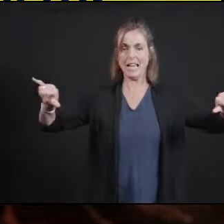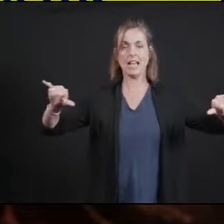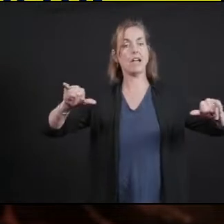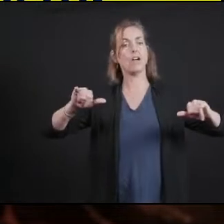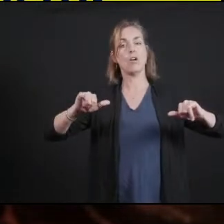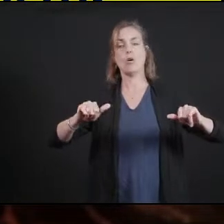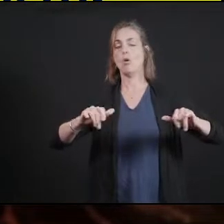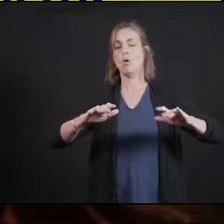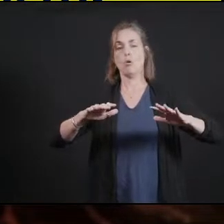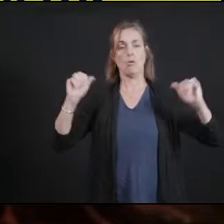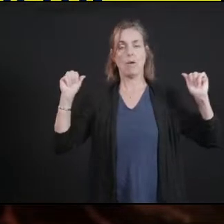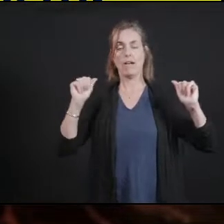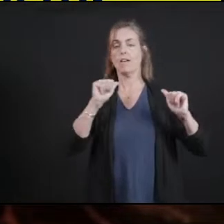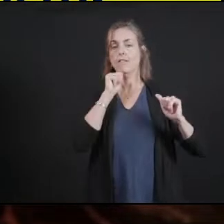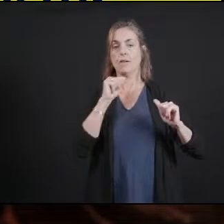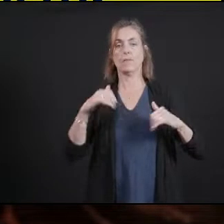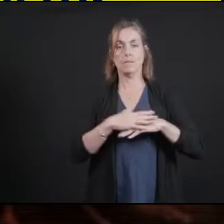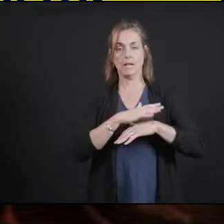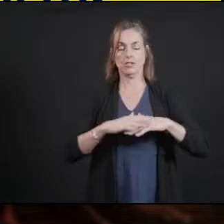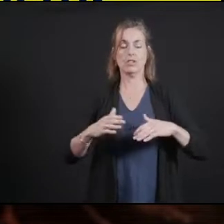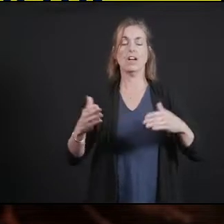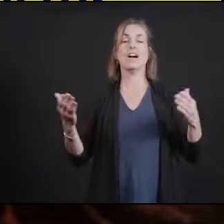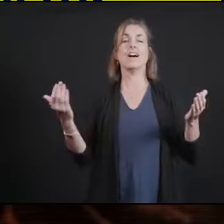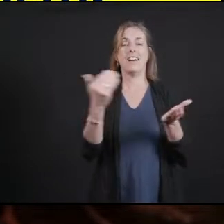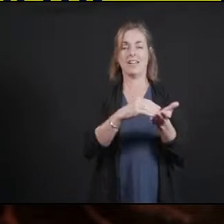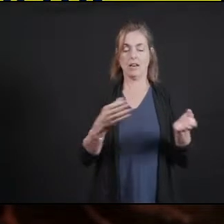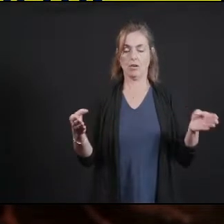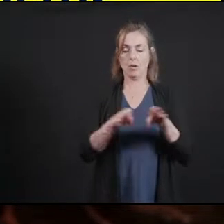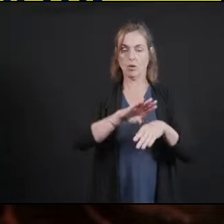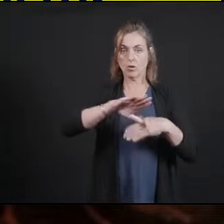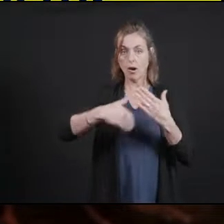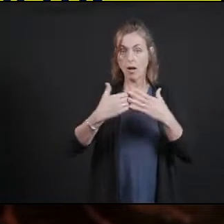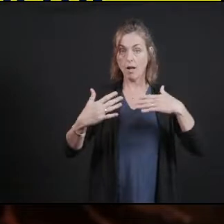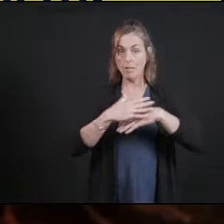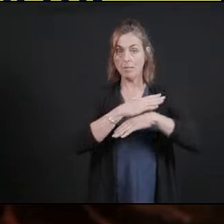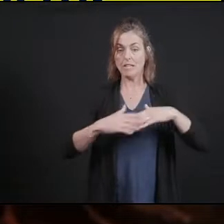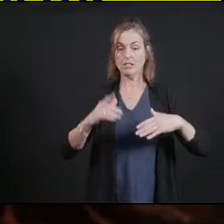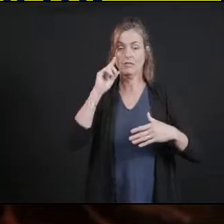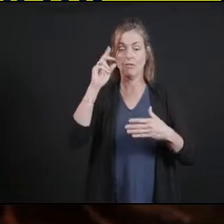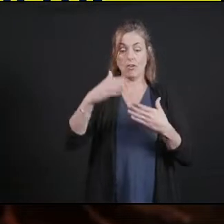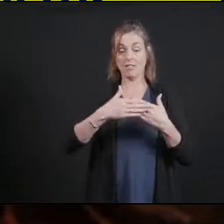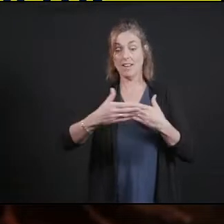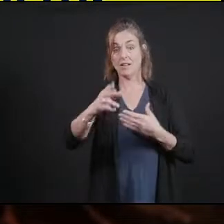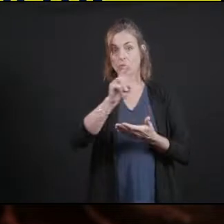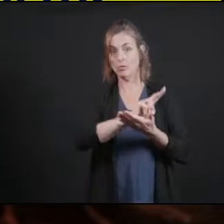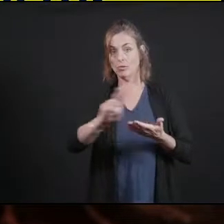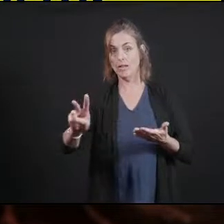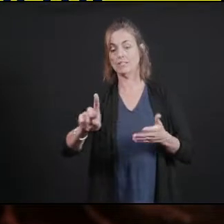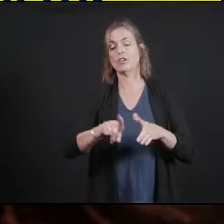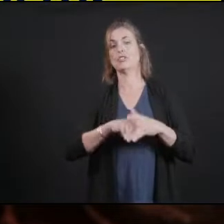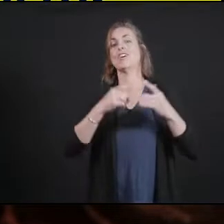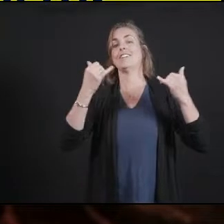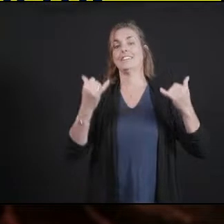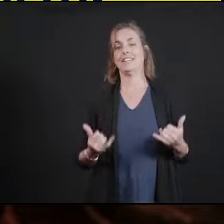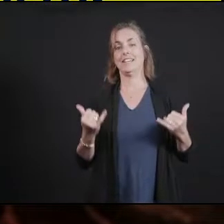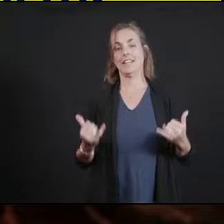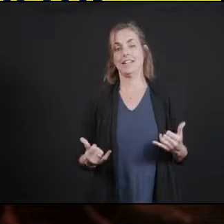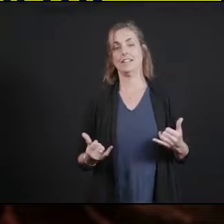deployed to support VIPD and DPNR to enforce this order. Once again, we are